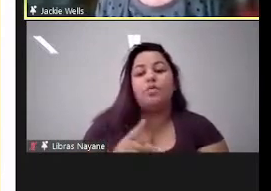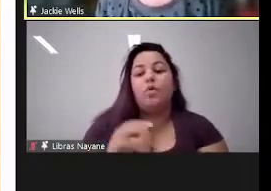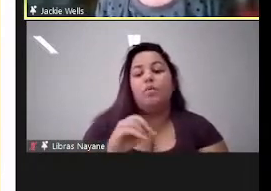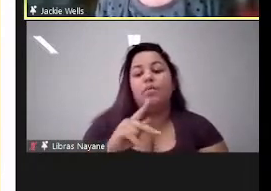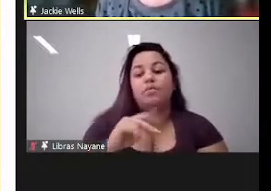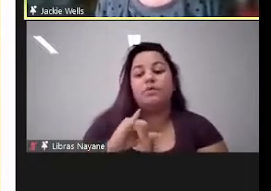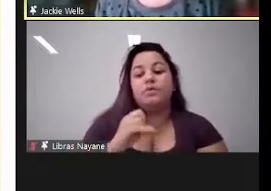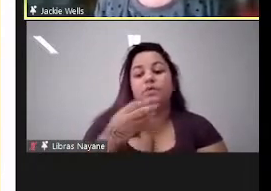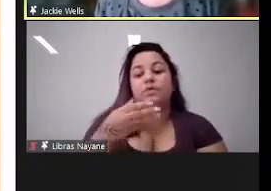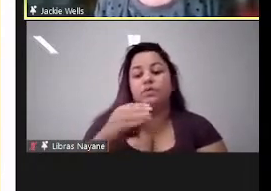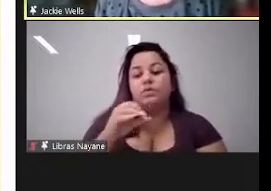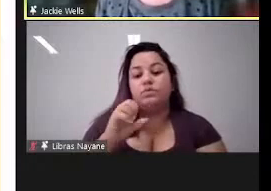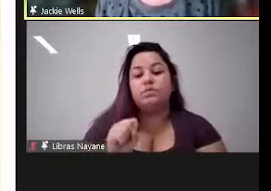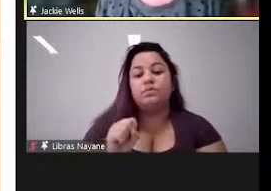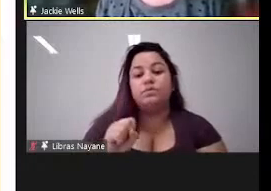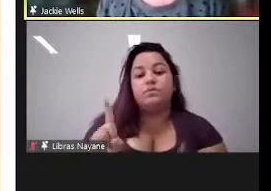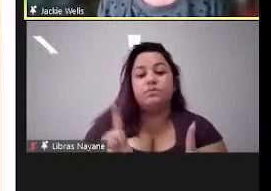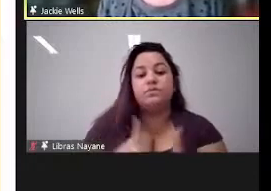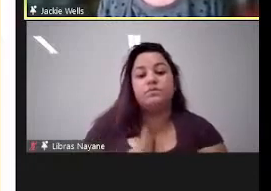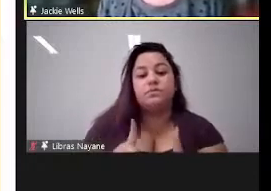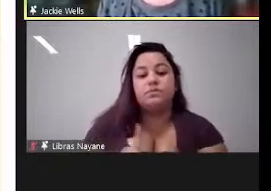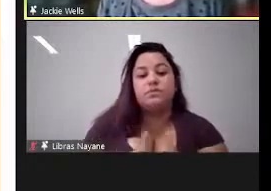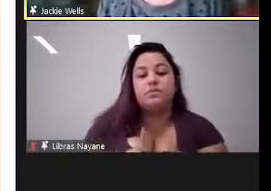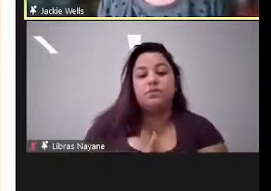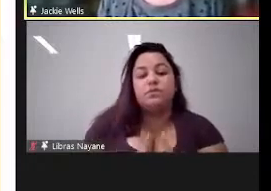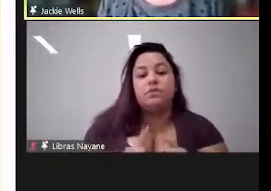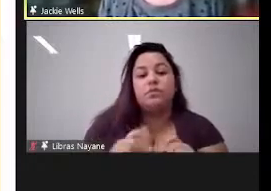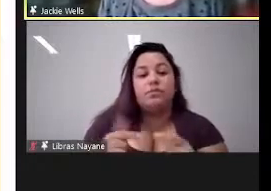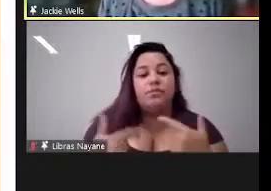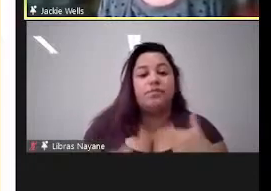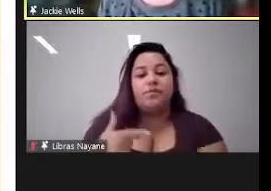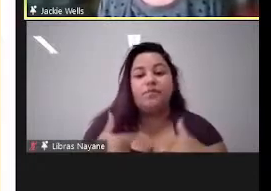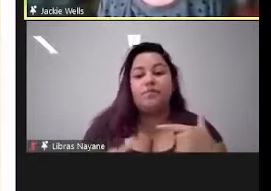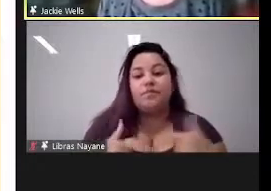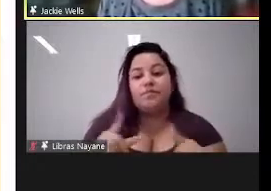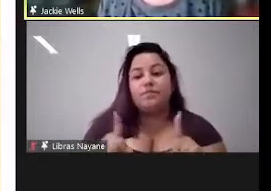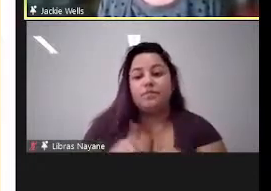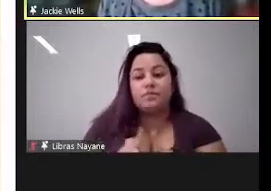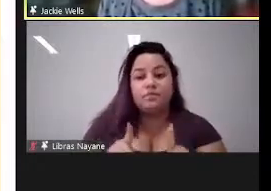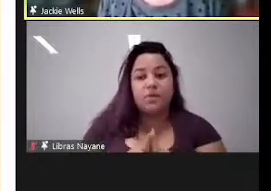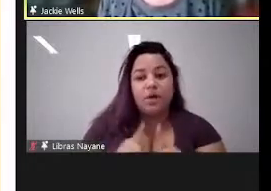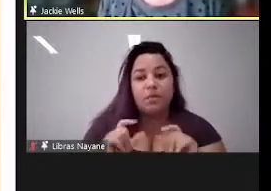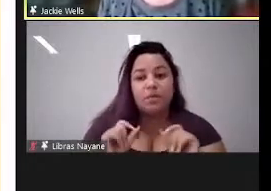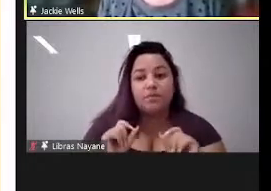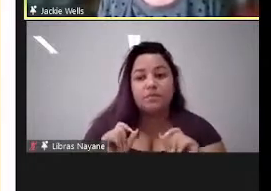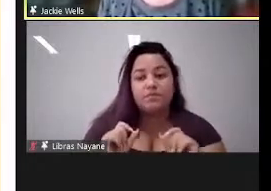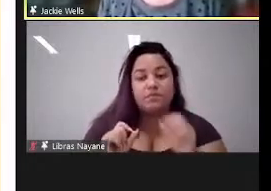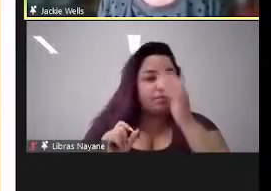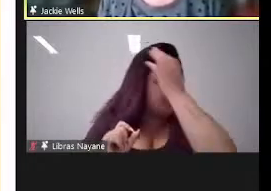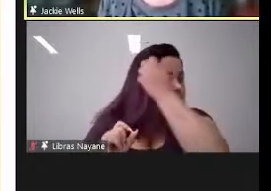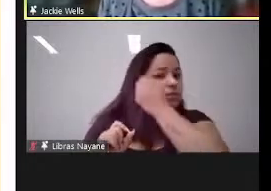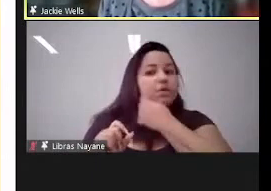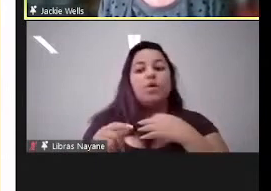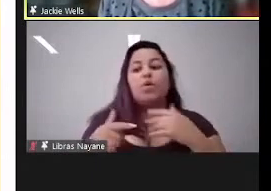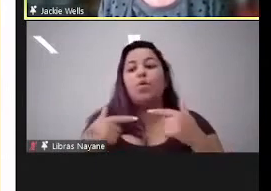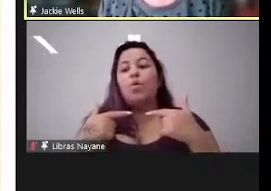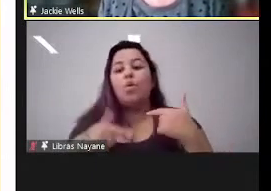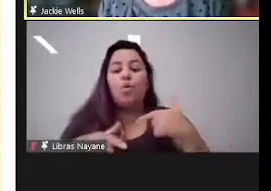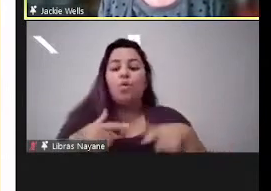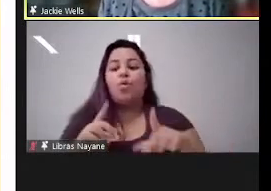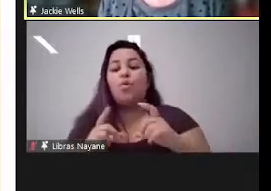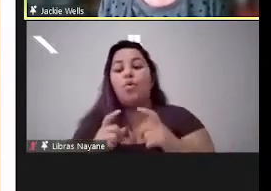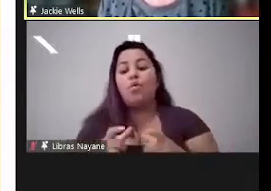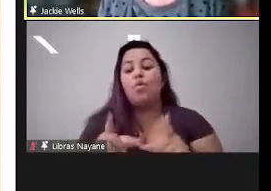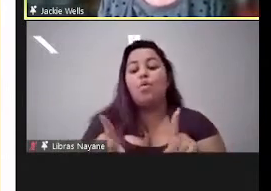were in a DC scheme. In a DB scheme, the boost would be less, but a DB scheme would pay a much higher